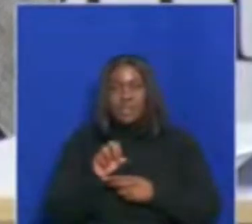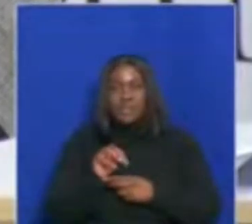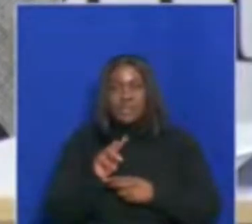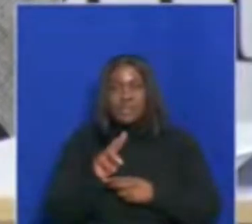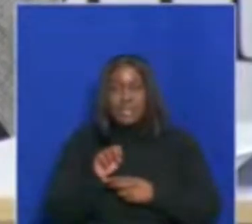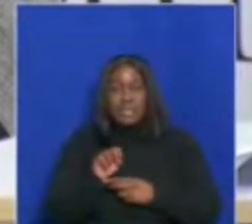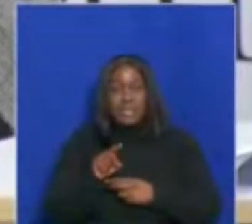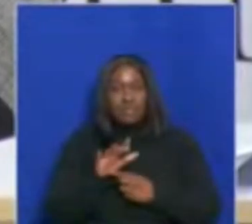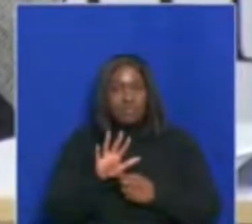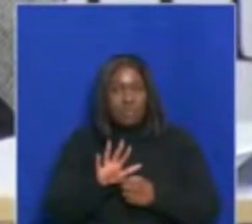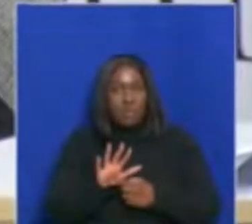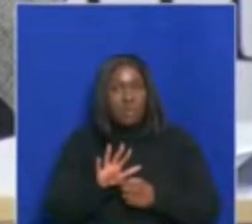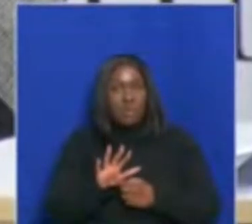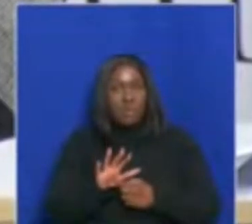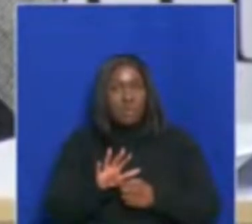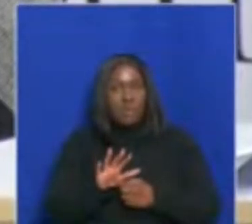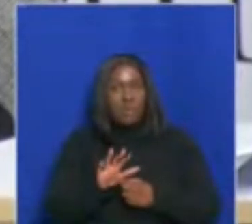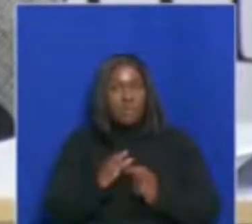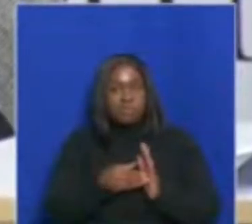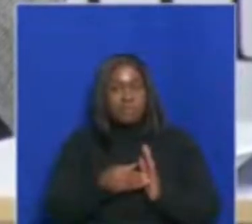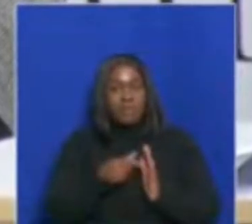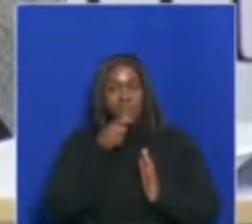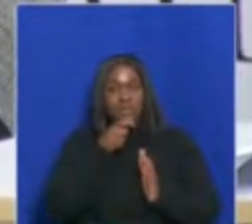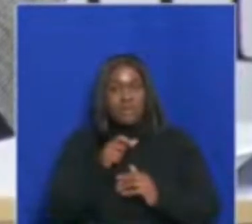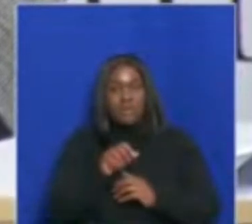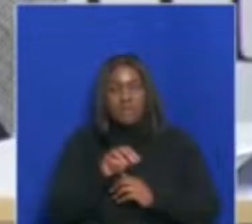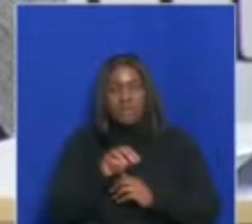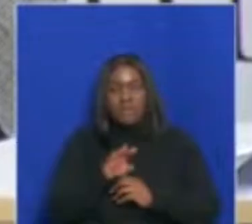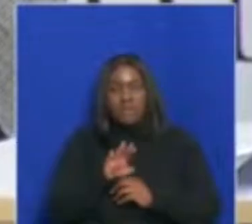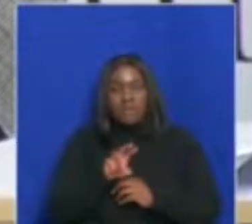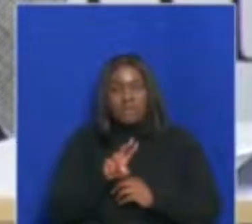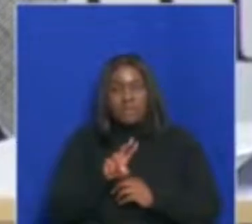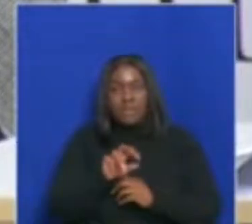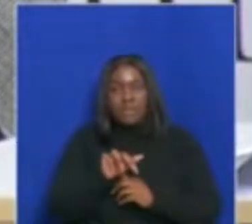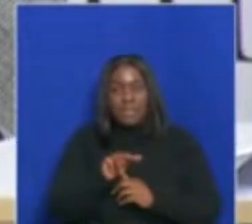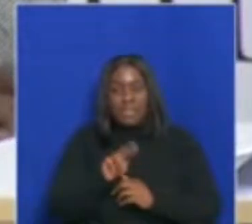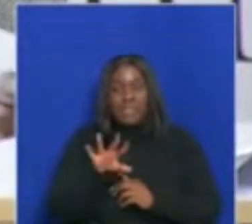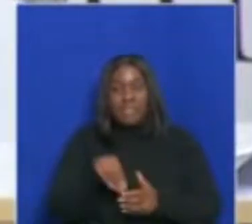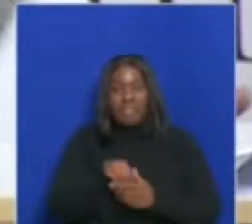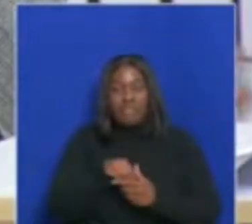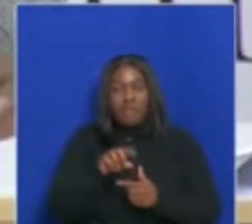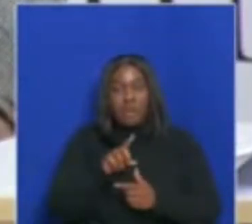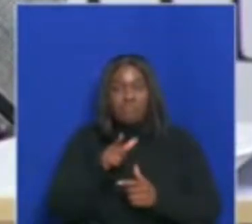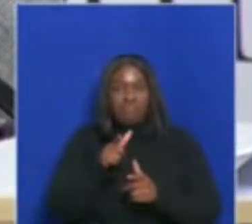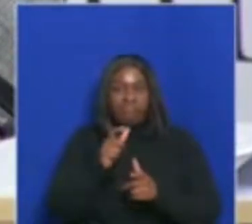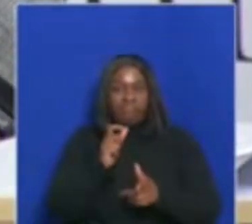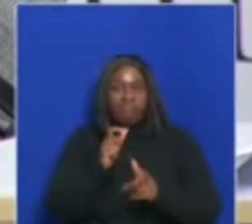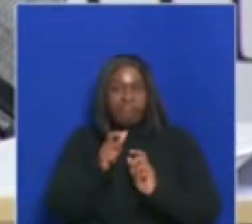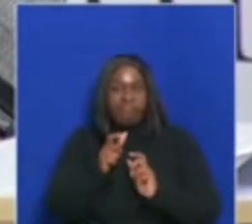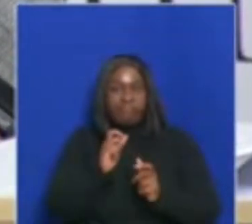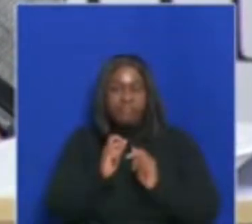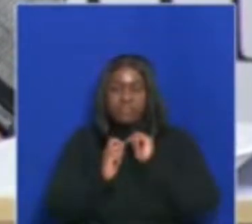Bevan that was involved in the shooting. But if you look at it,